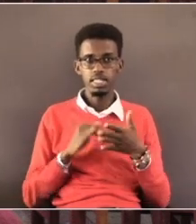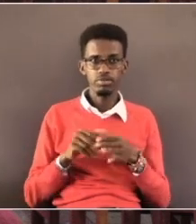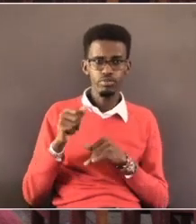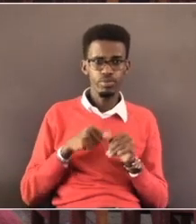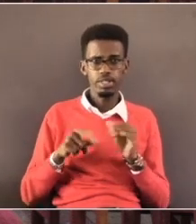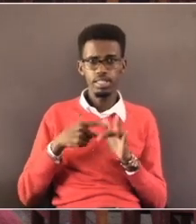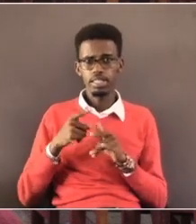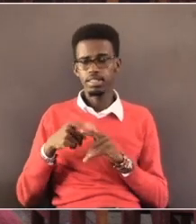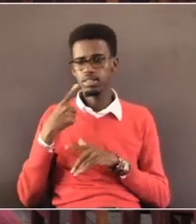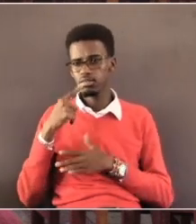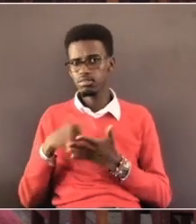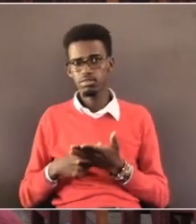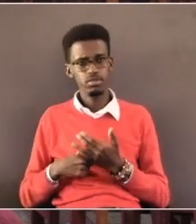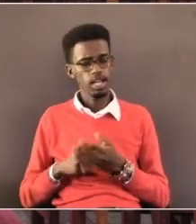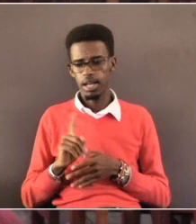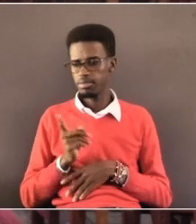and you're like,